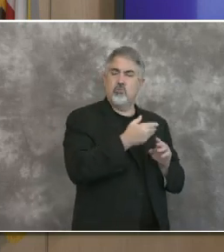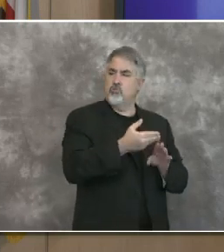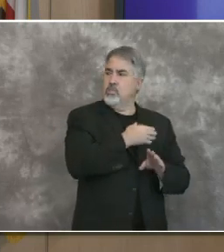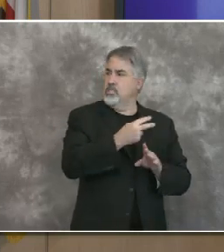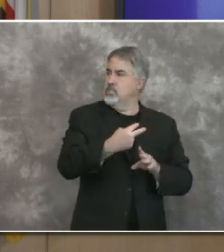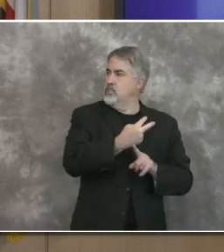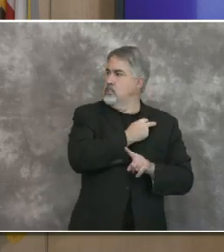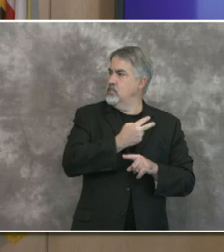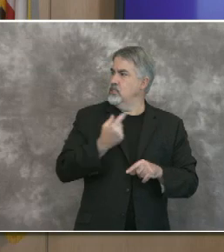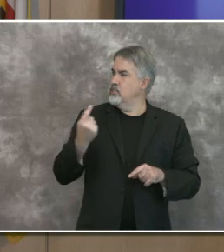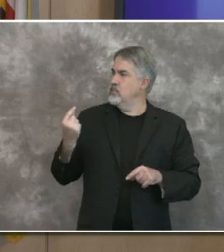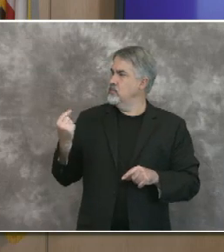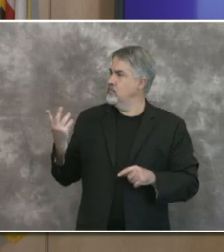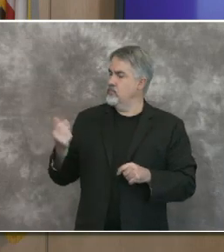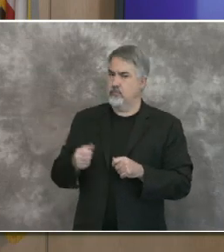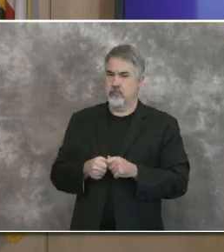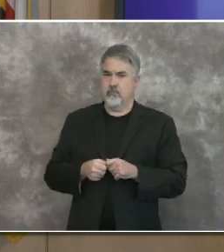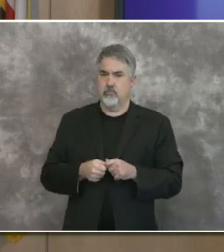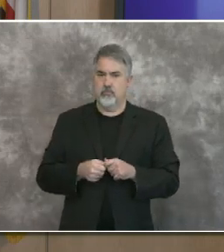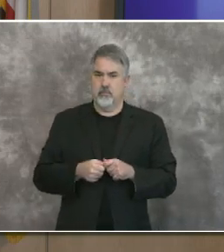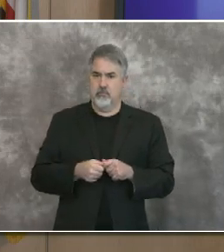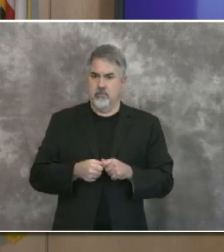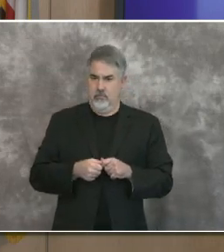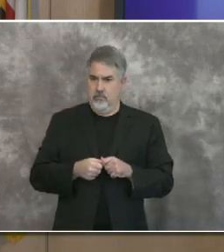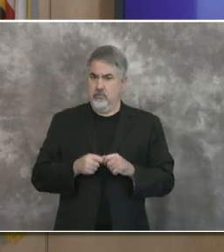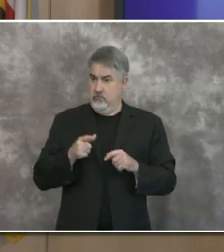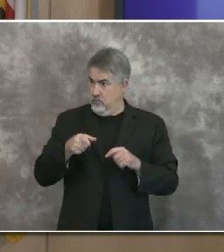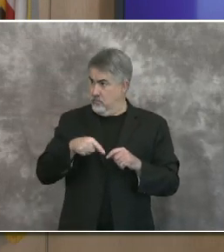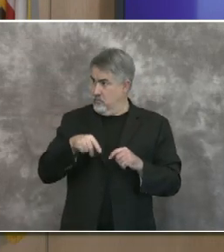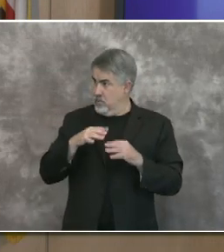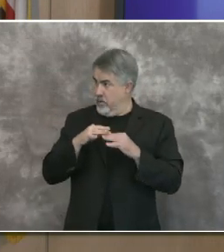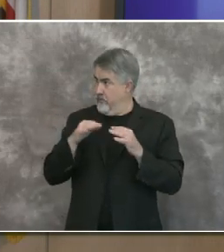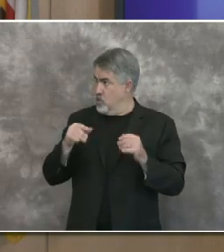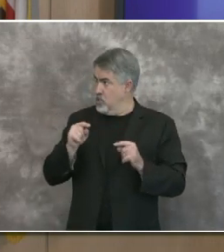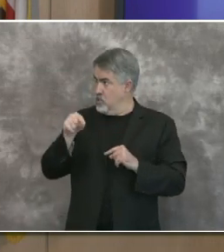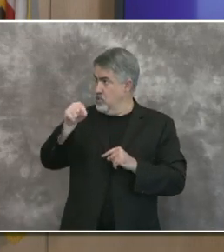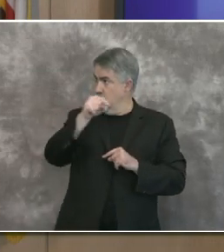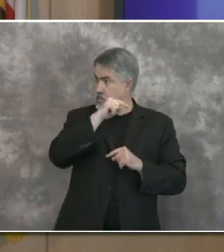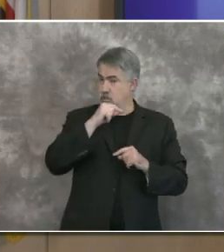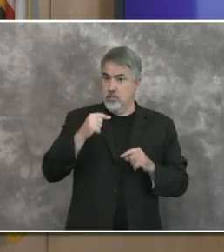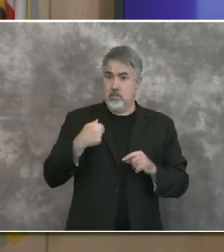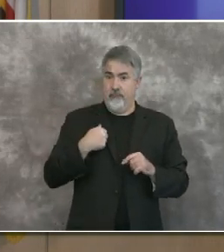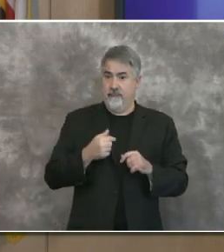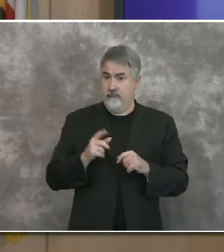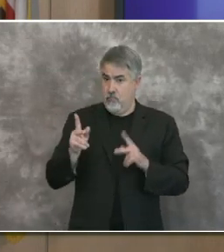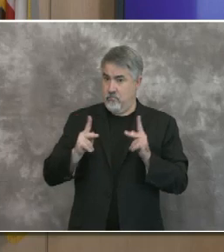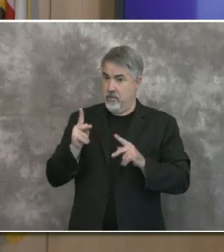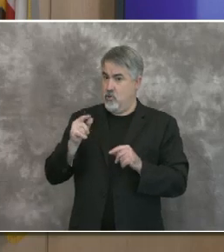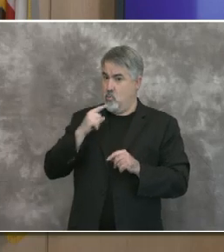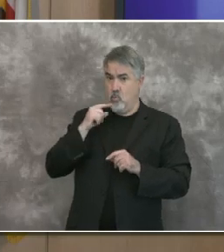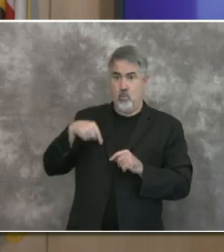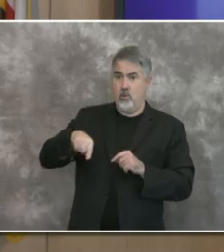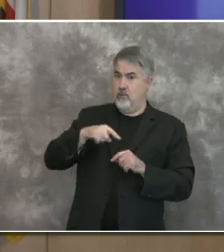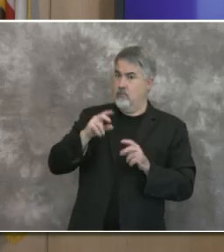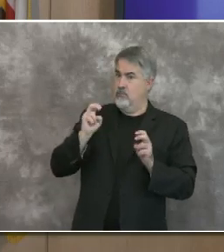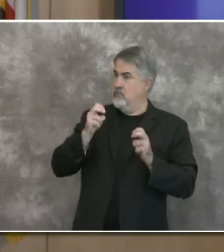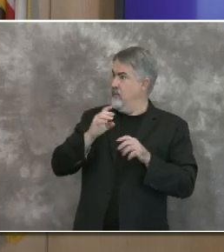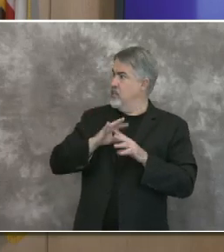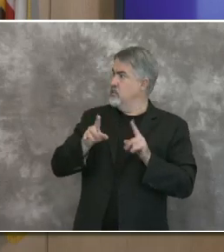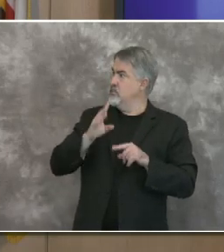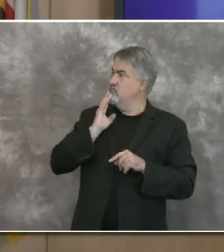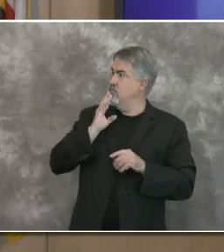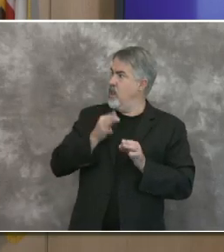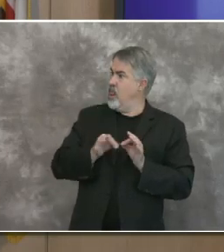that are here in San Diego. We all speak a number of different languages, Yep. so are you going to be releasing details on